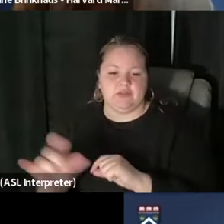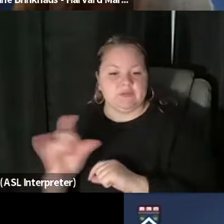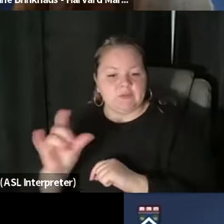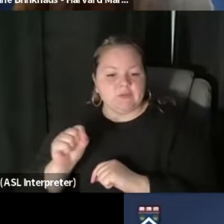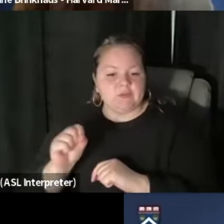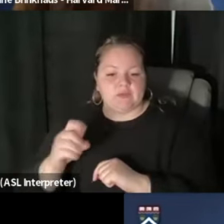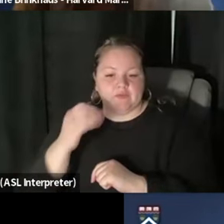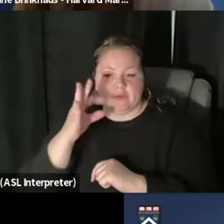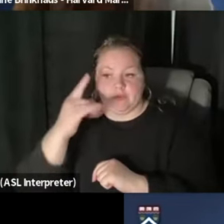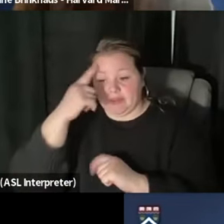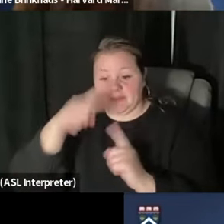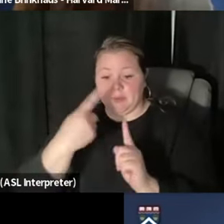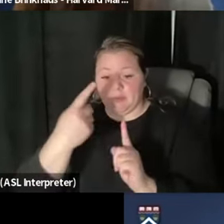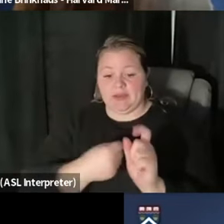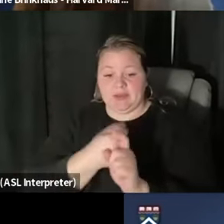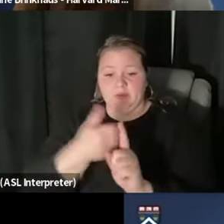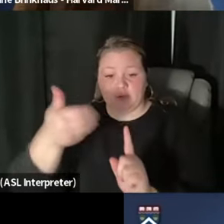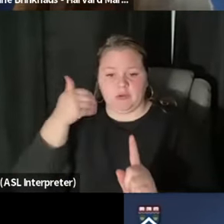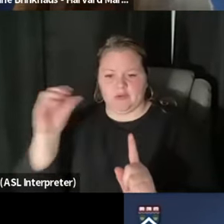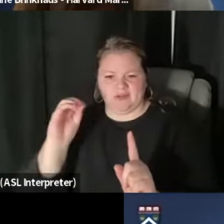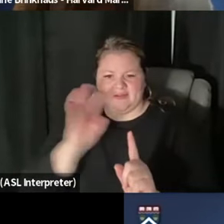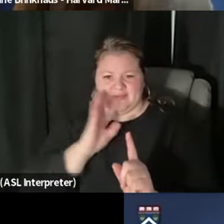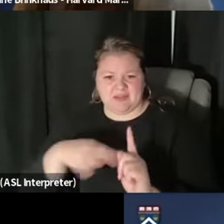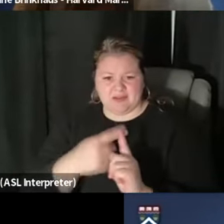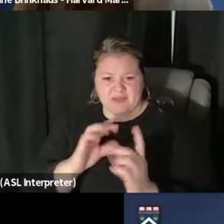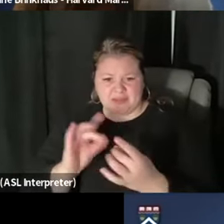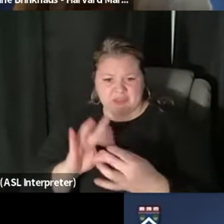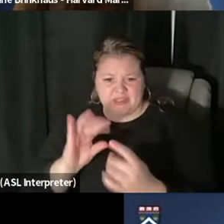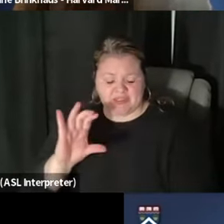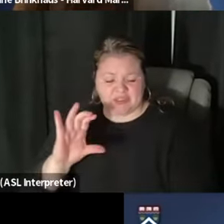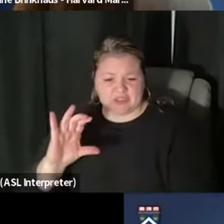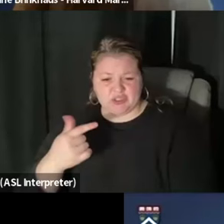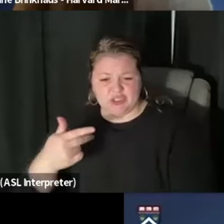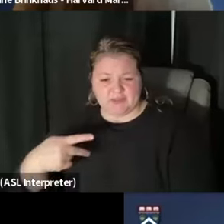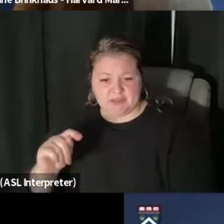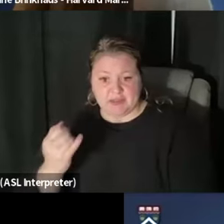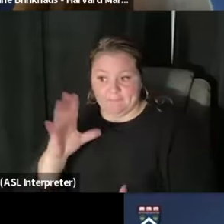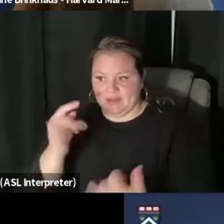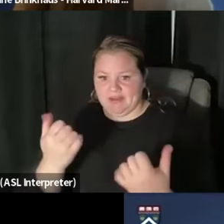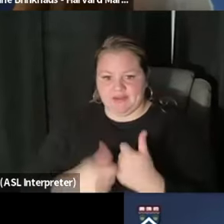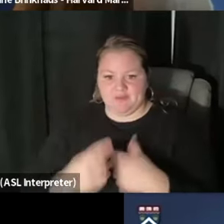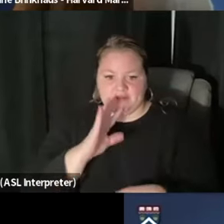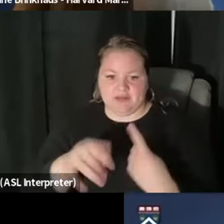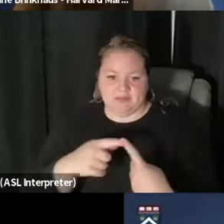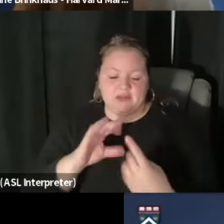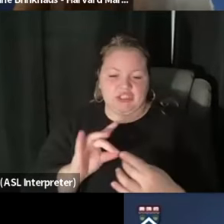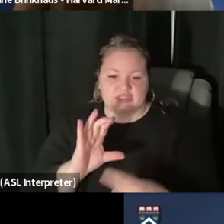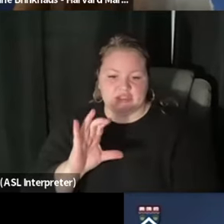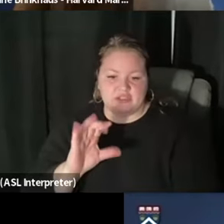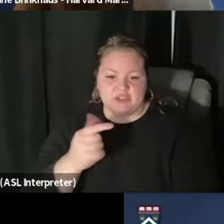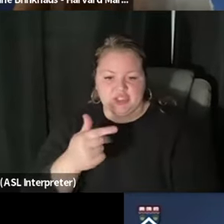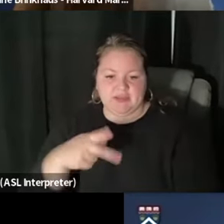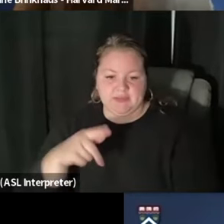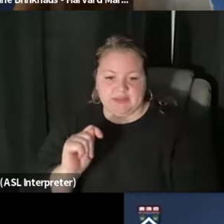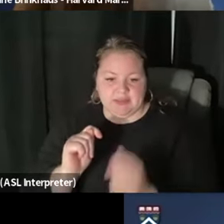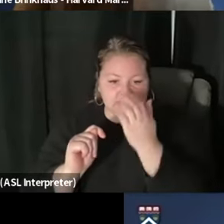year and a half ago, no one's talk about ChatGPT, but now everyone's talk about ChatGPT, right? And not just us,